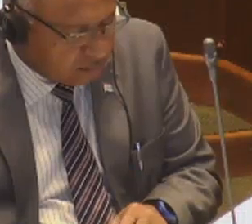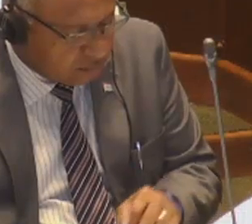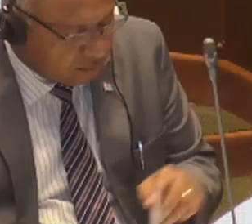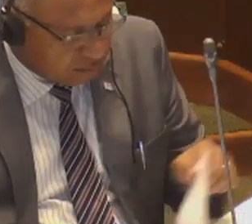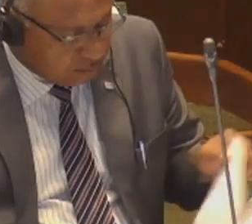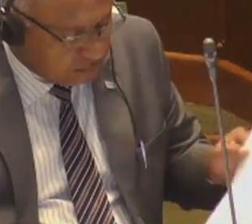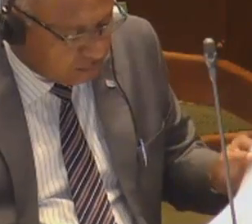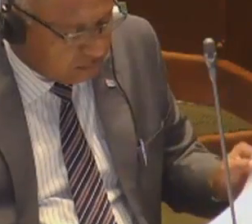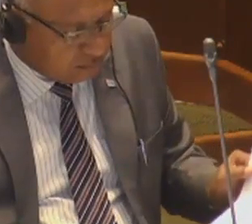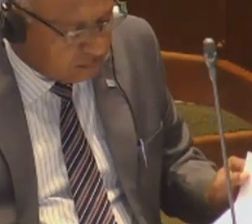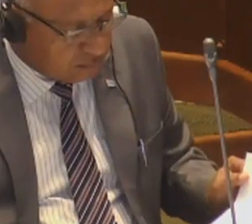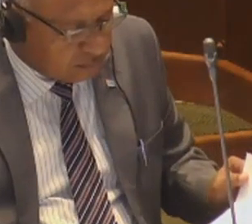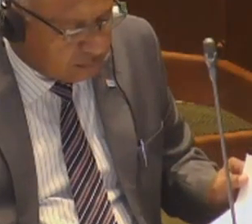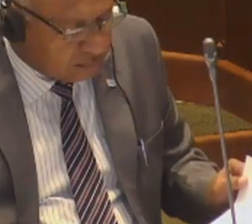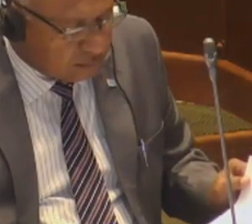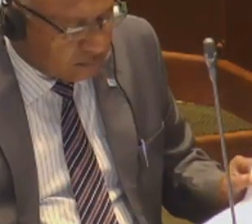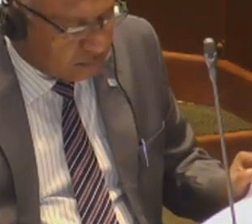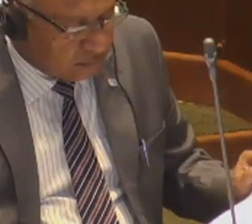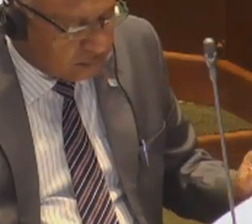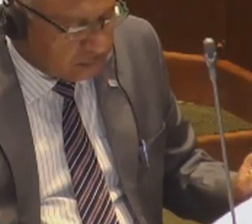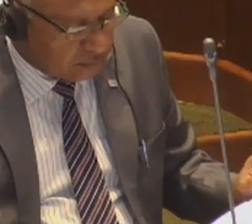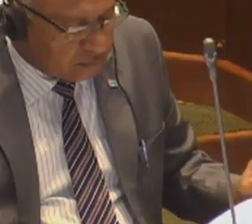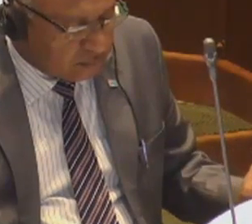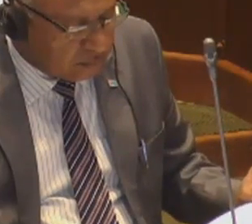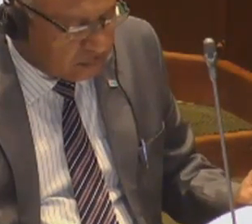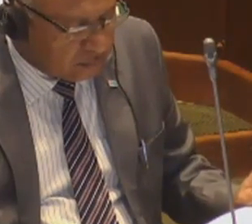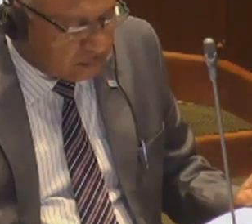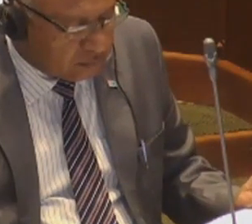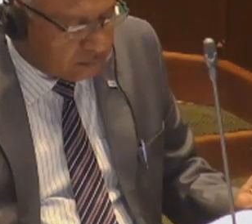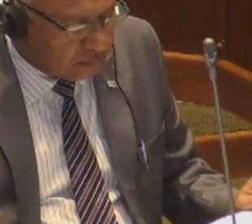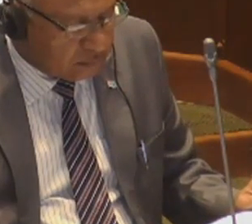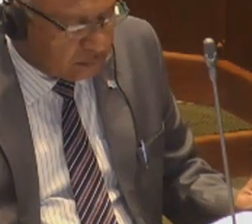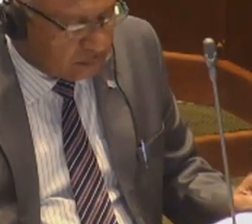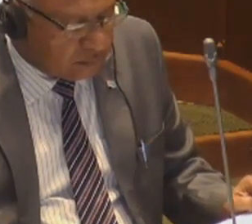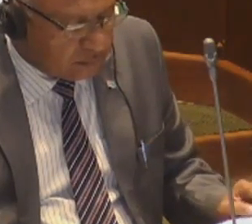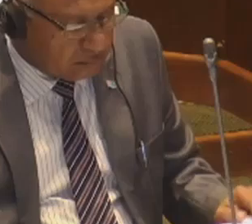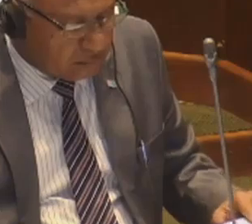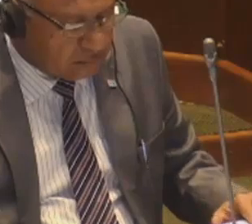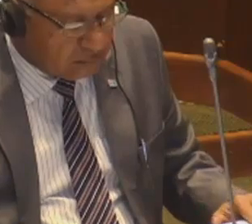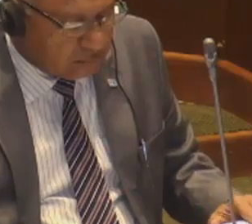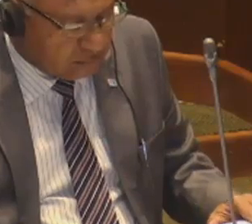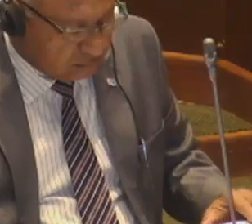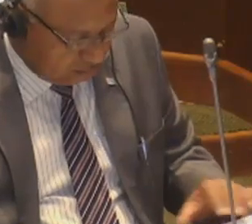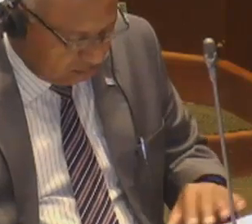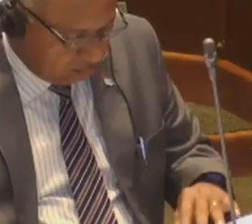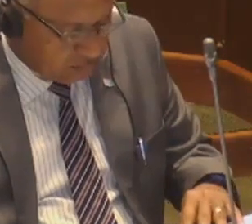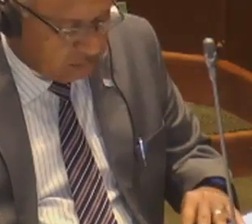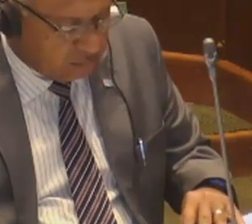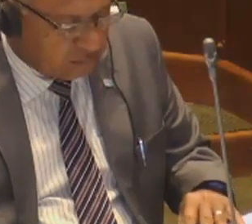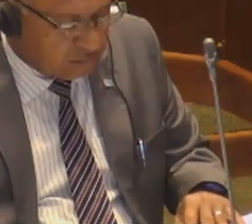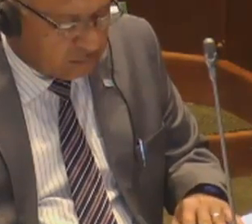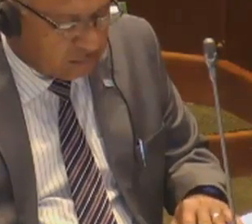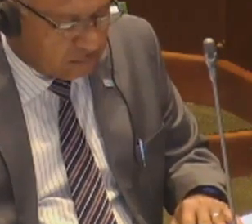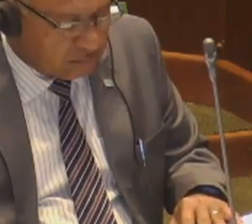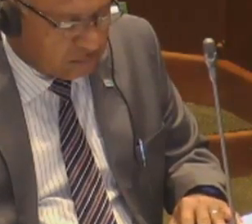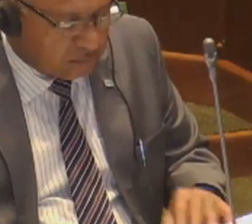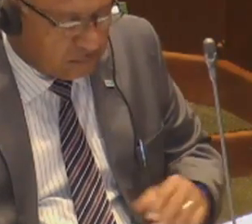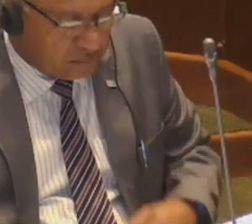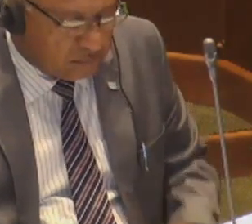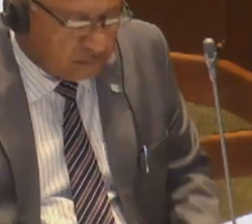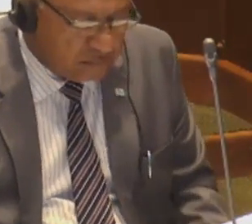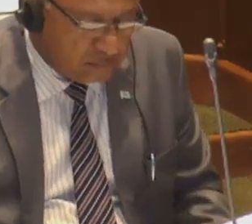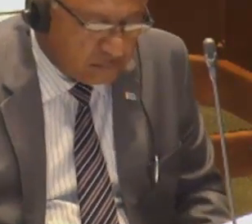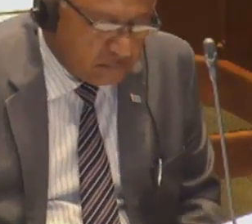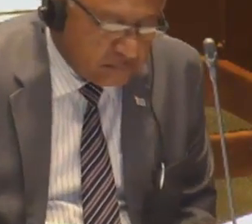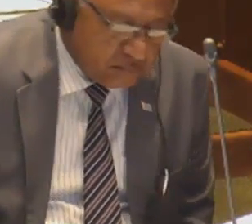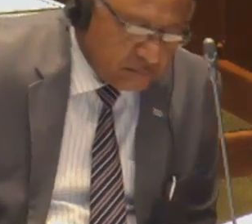question. I also like to point out that the Honourable Member has an interest in this because he was actually a member of the Public Accounts Committee that was appointed by the